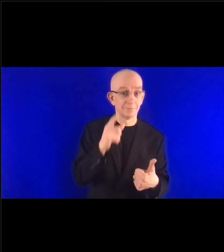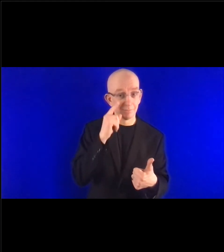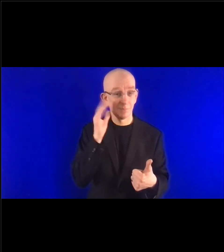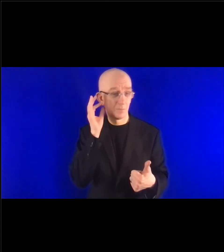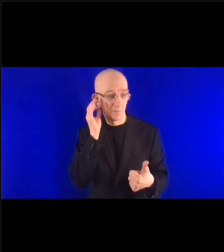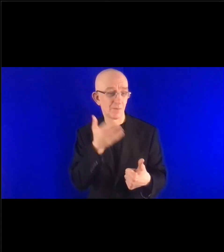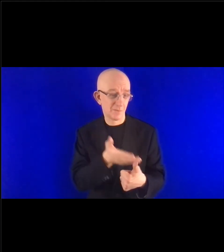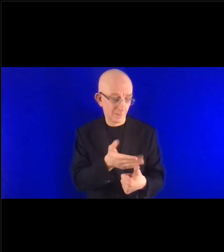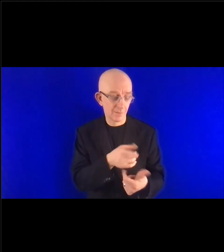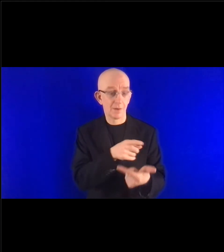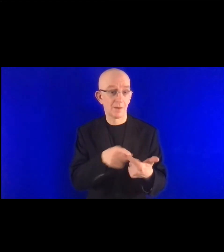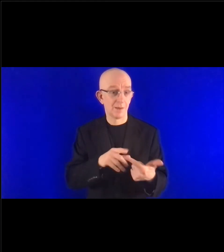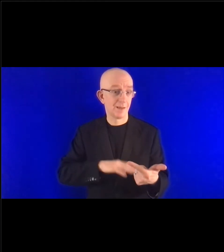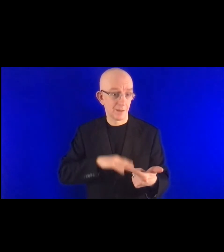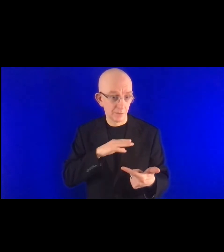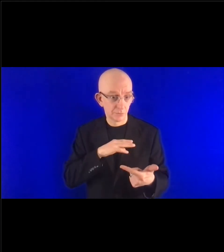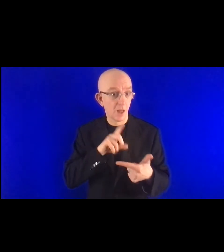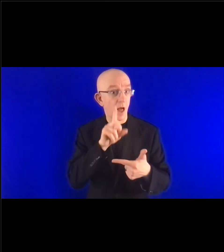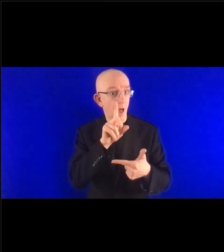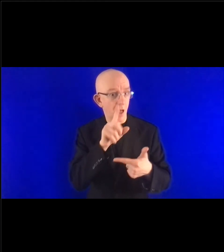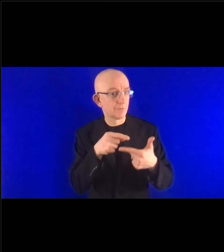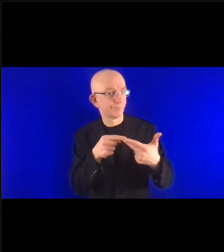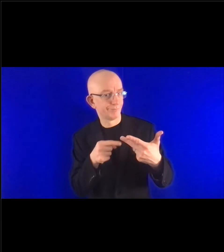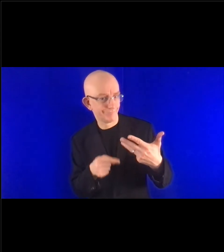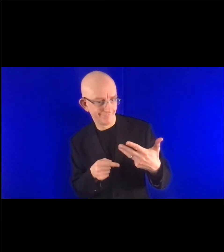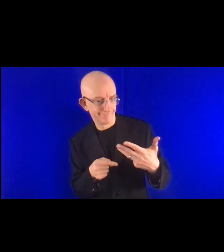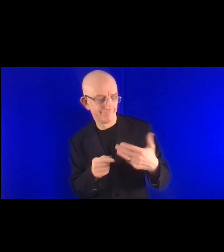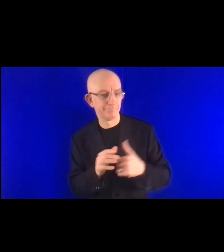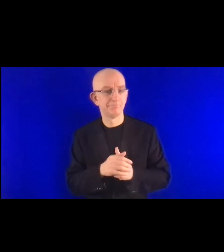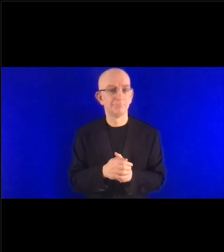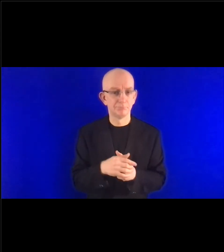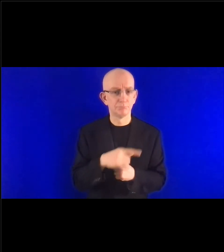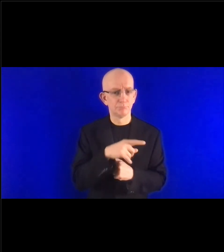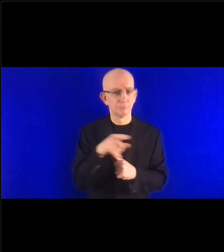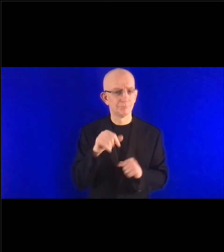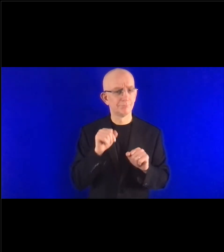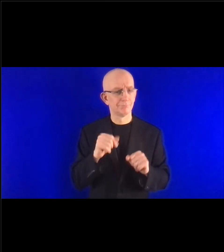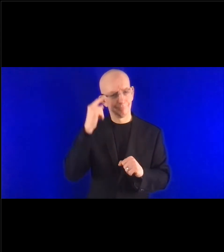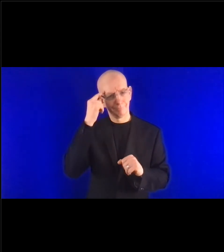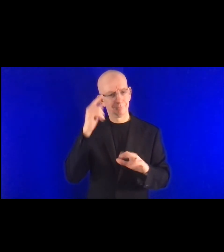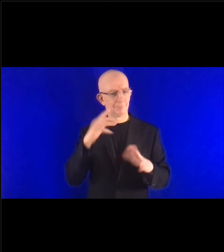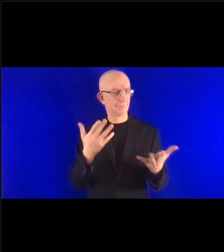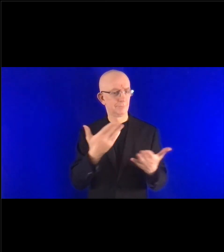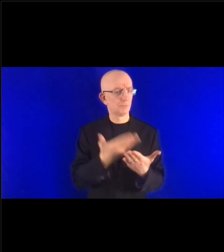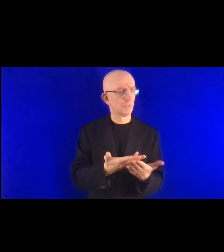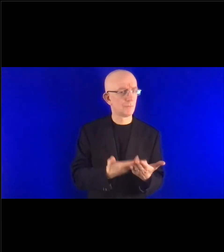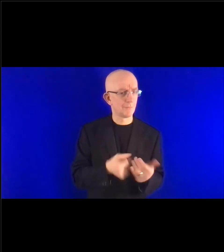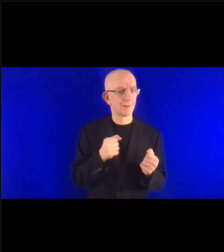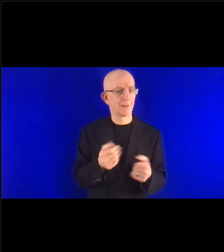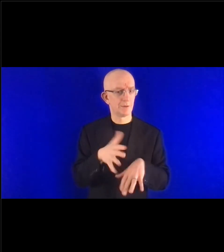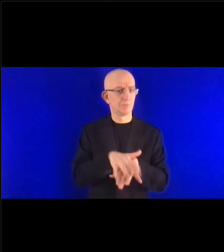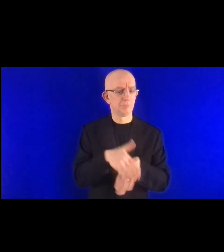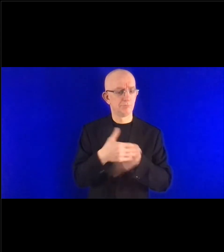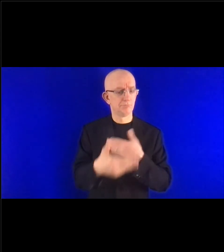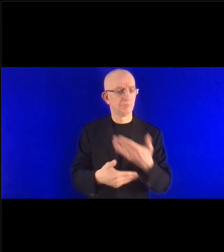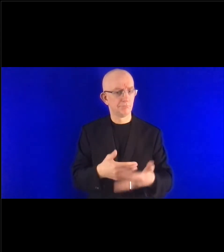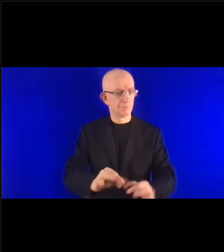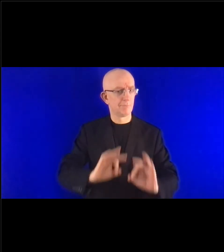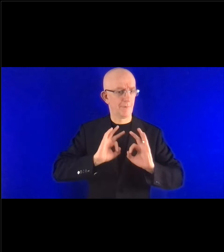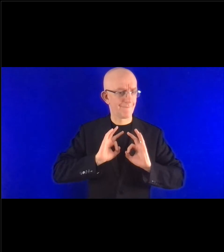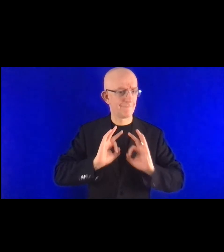working closely with the Ministry of Health, Division of Disability and Rehabilitation, and Division of